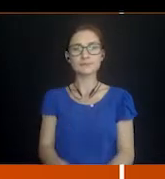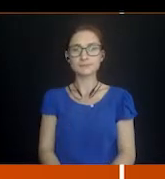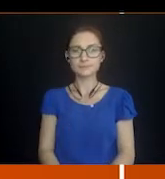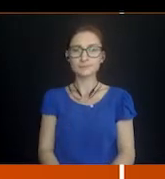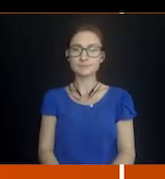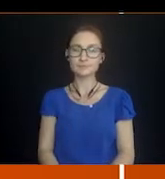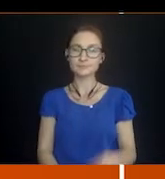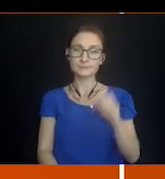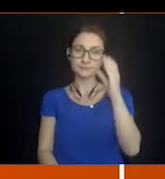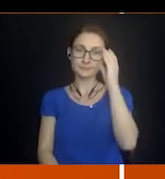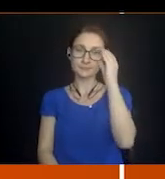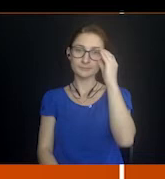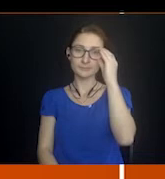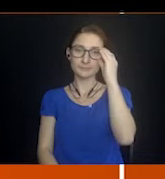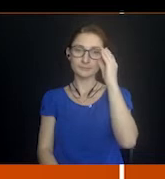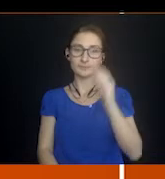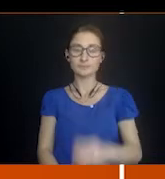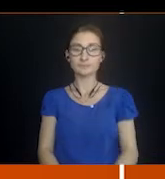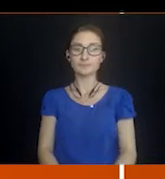world. Um,